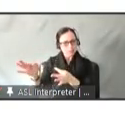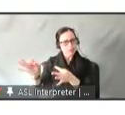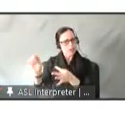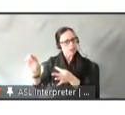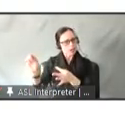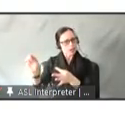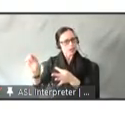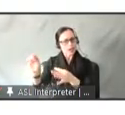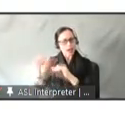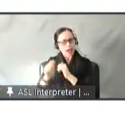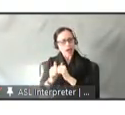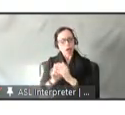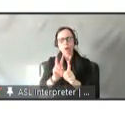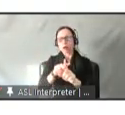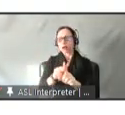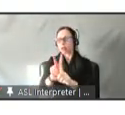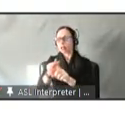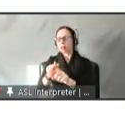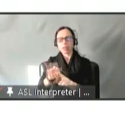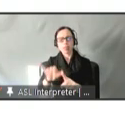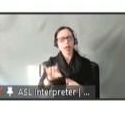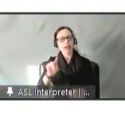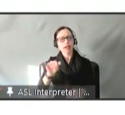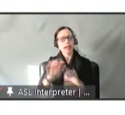for conversations around